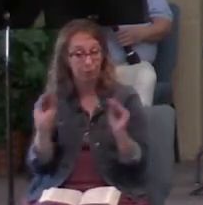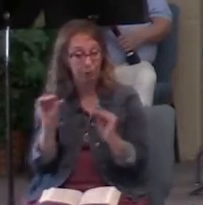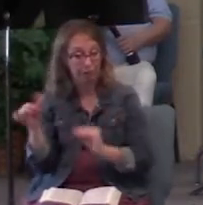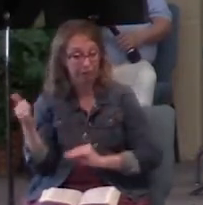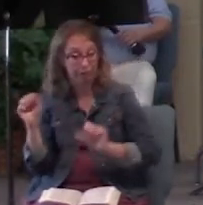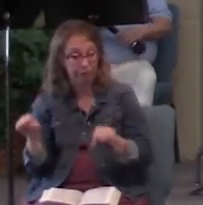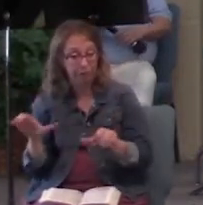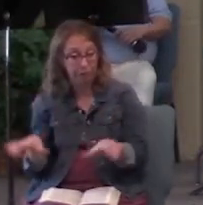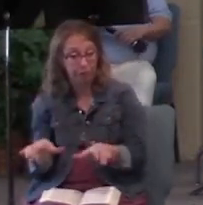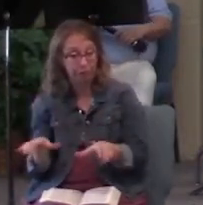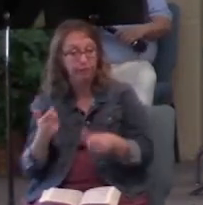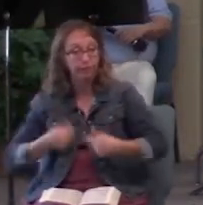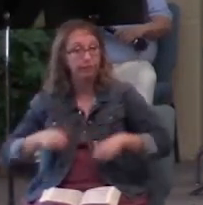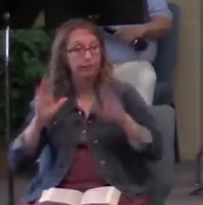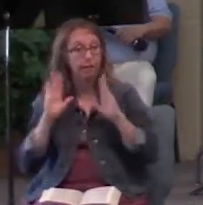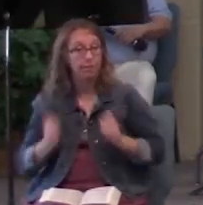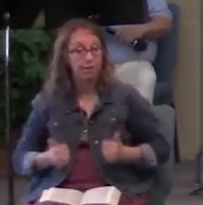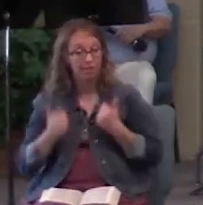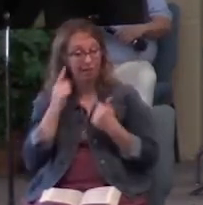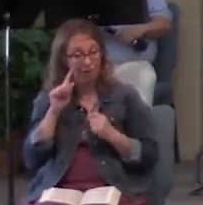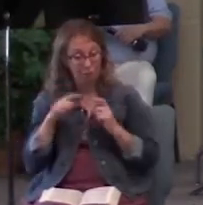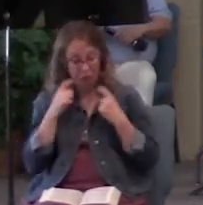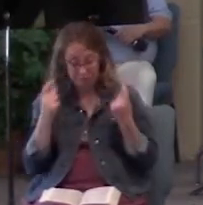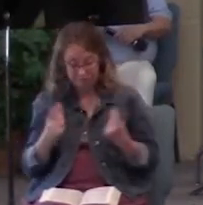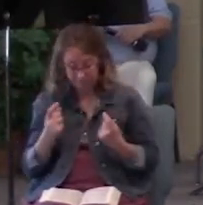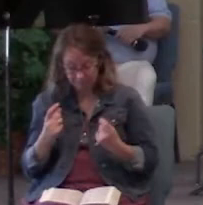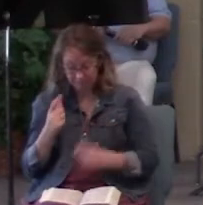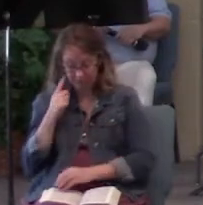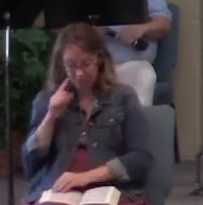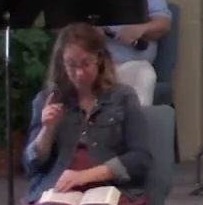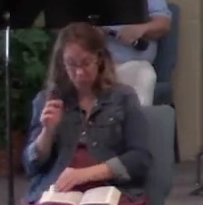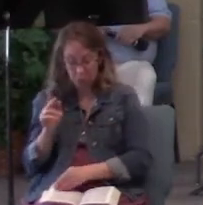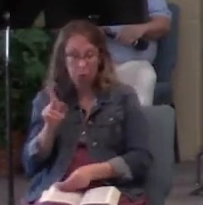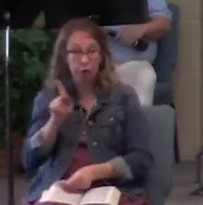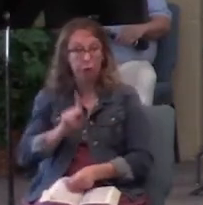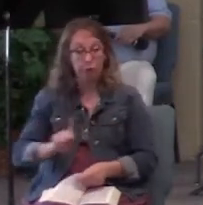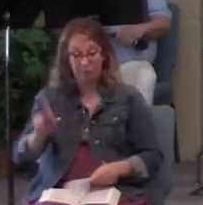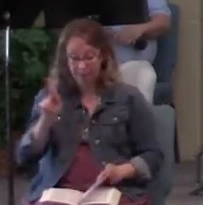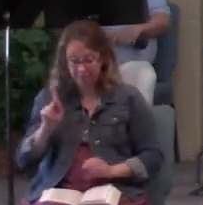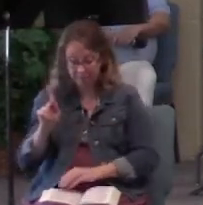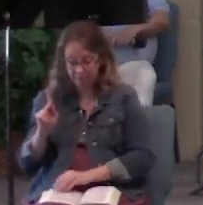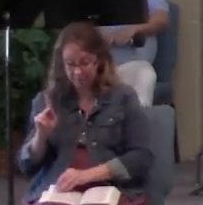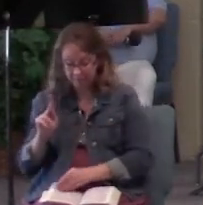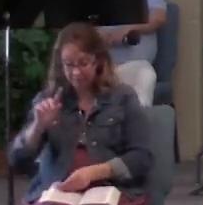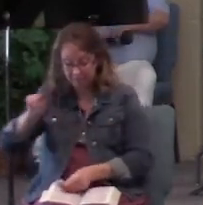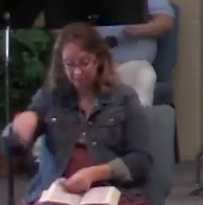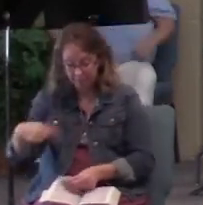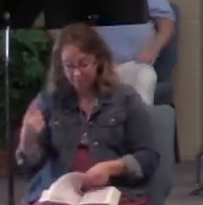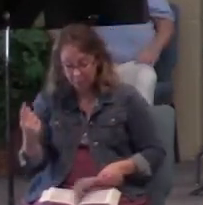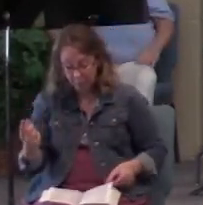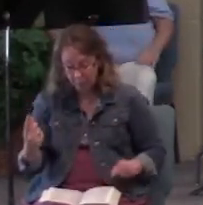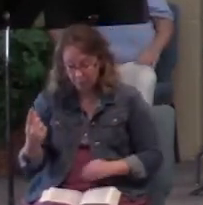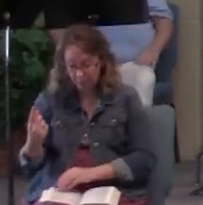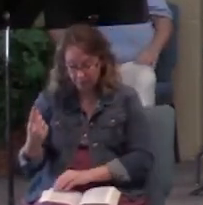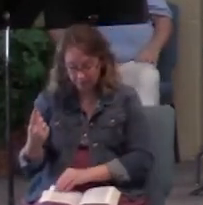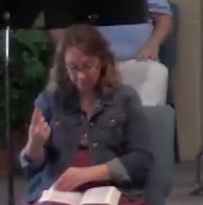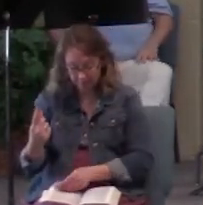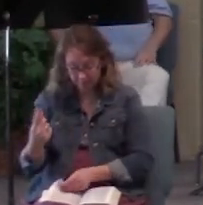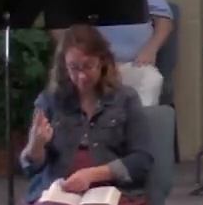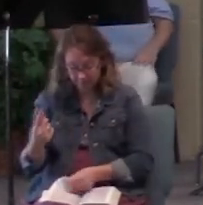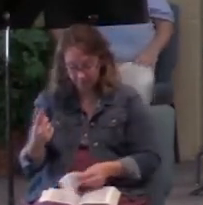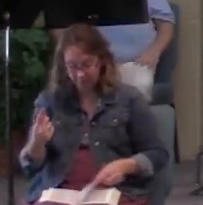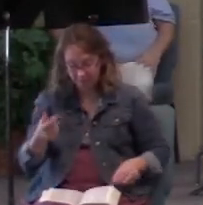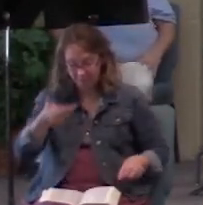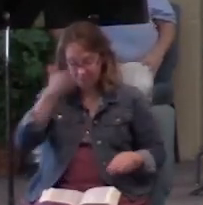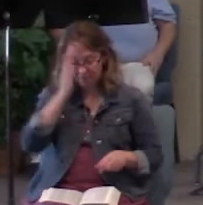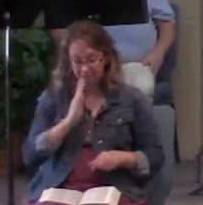for sin. He gave His life for humanity, and He was the only one that God